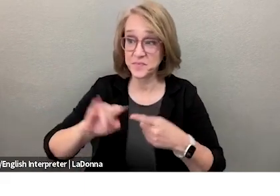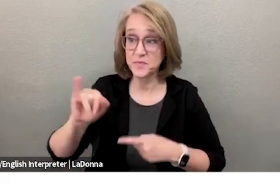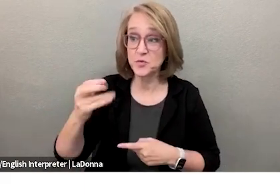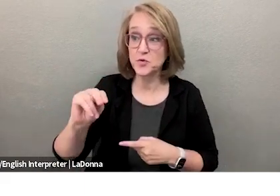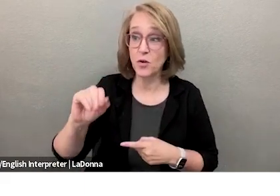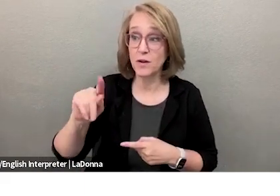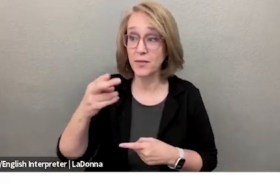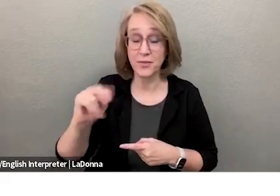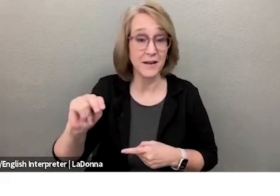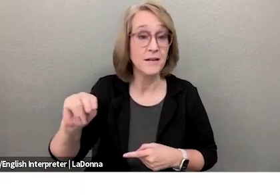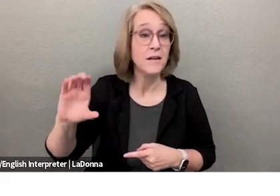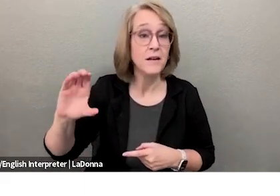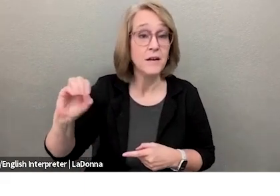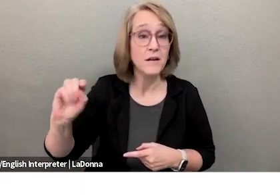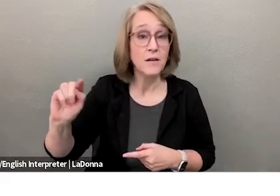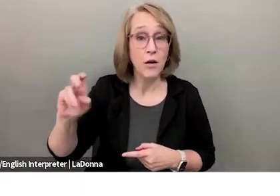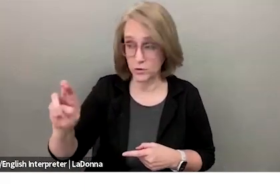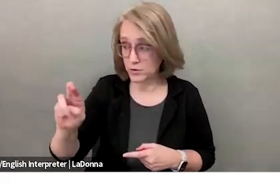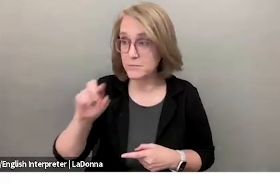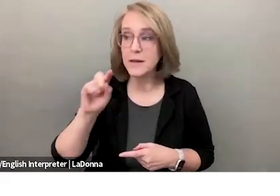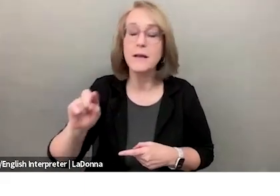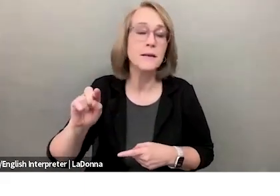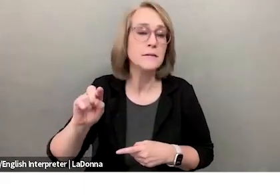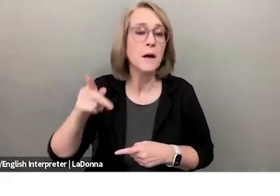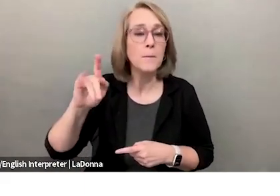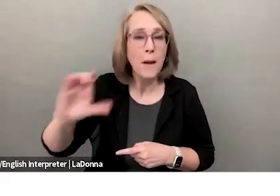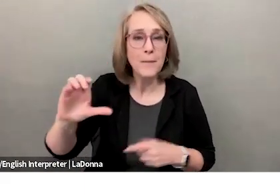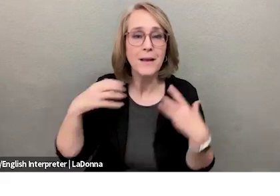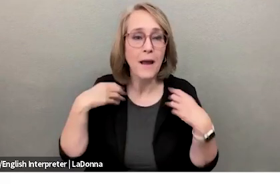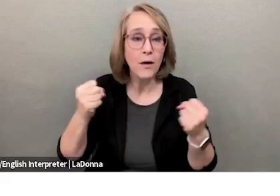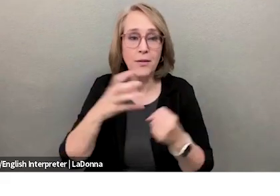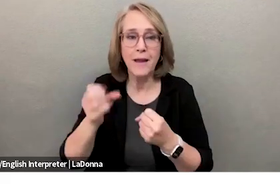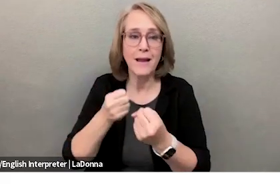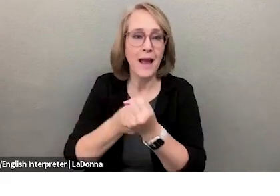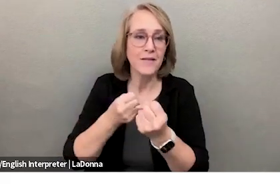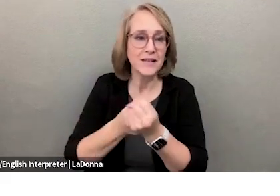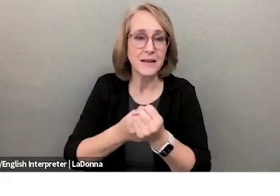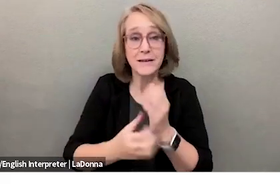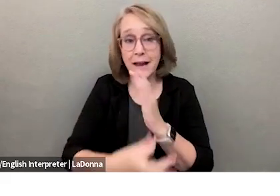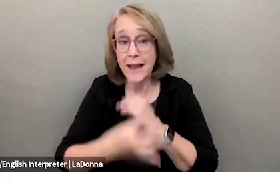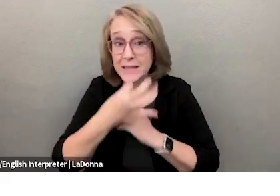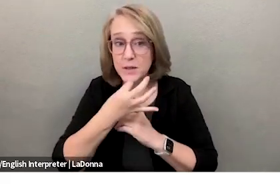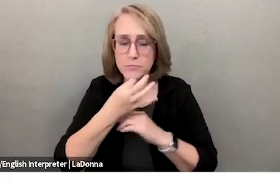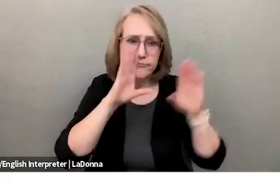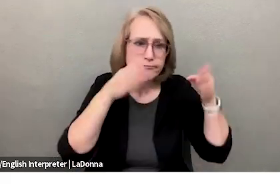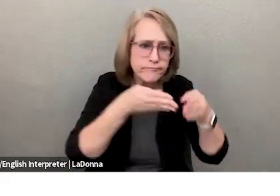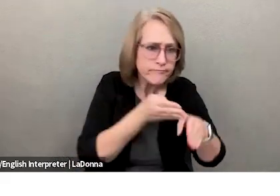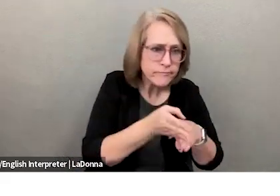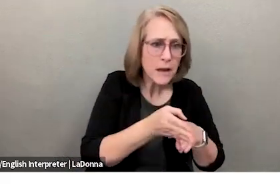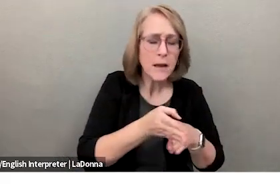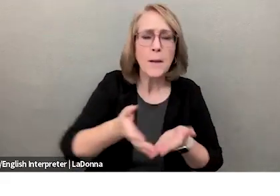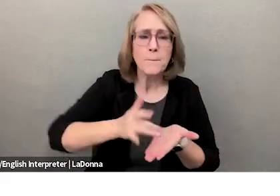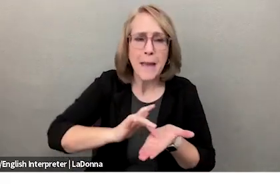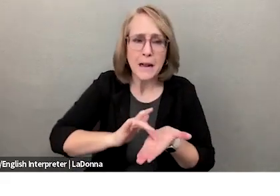a public health and advocacy expert focusing on medically fragile children and